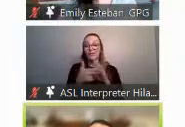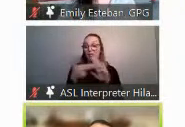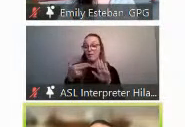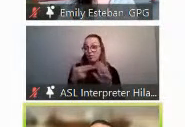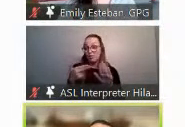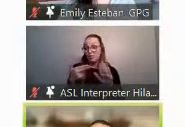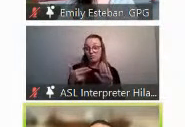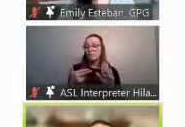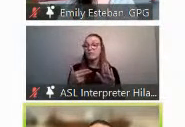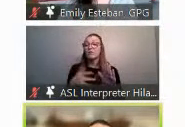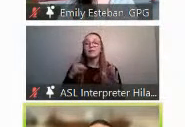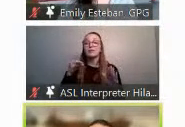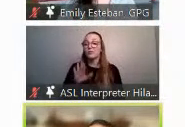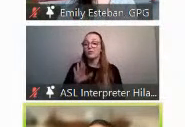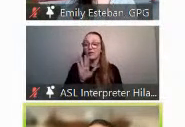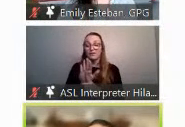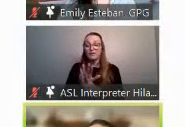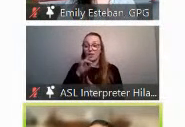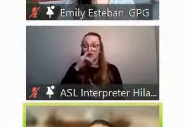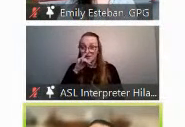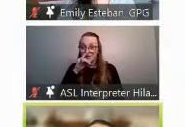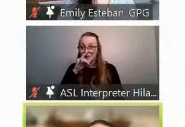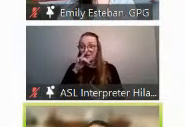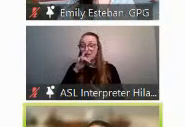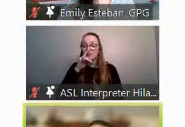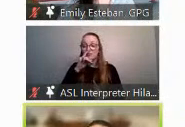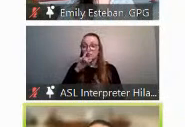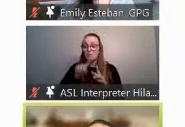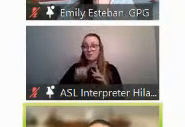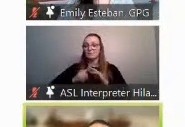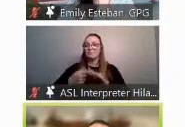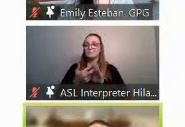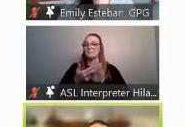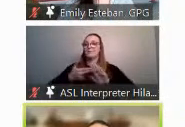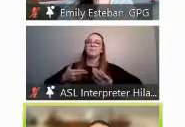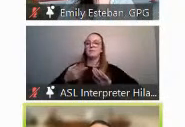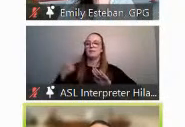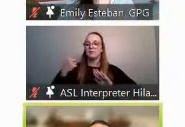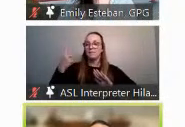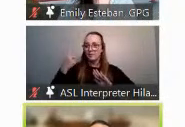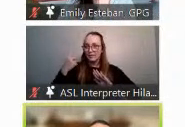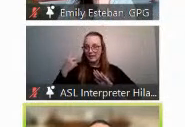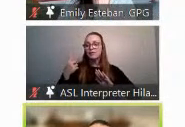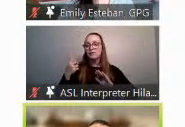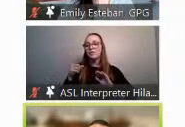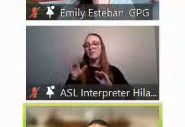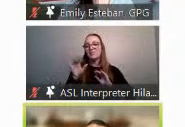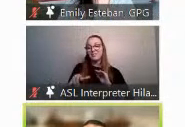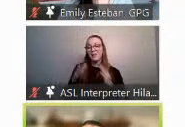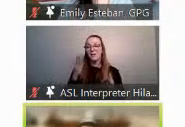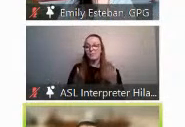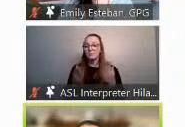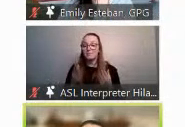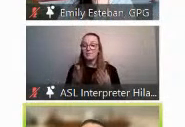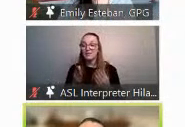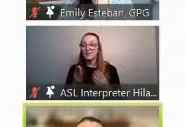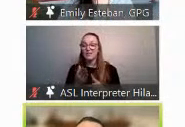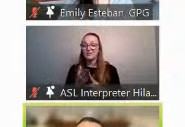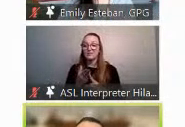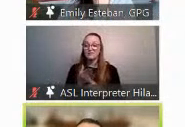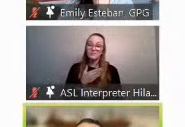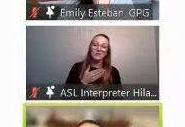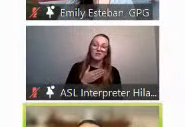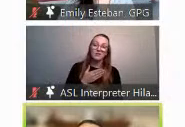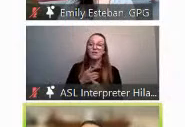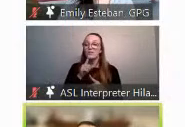and don't like their children to be initially labeled as something when that could maybe deter them from actually enrolling in a